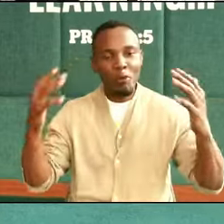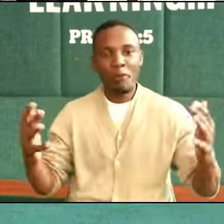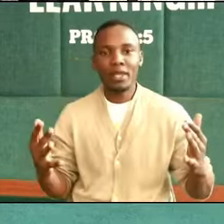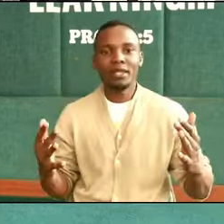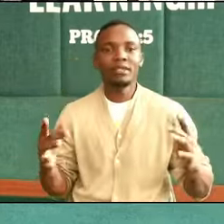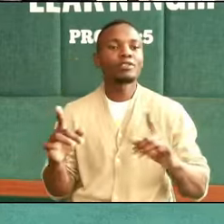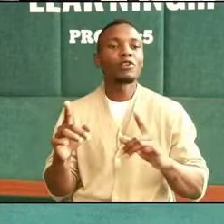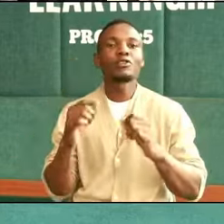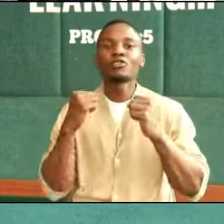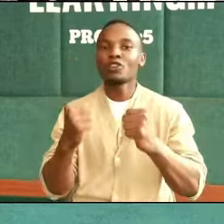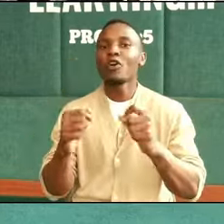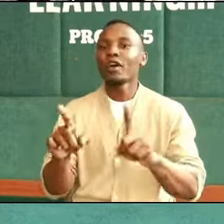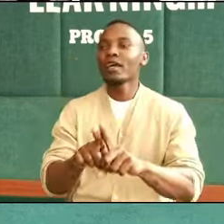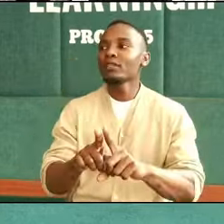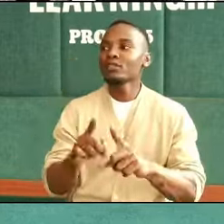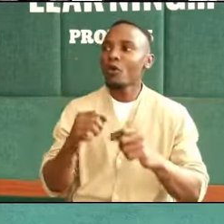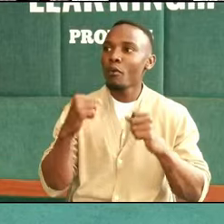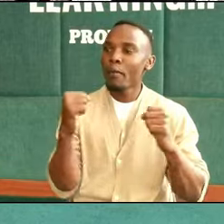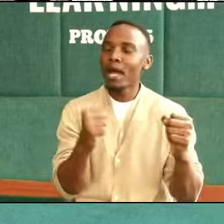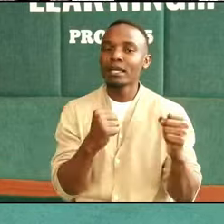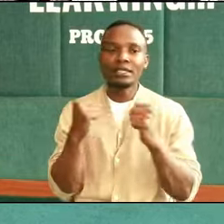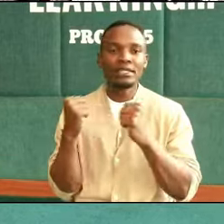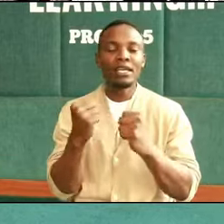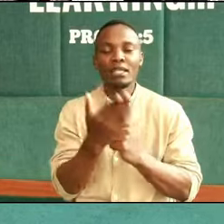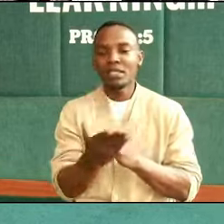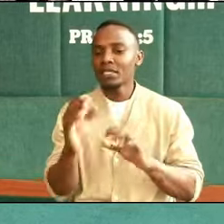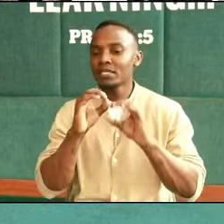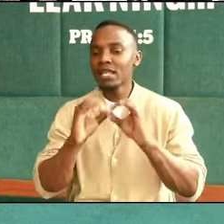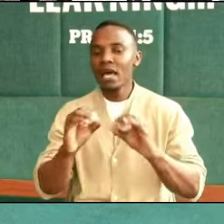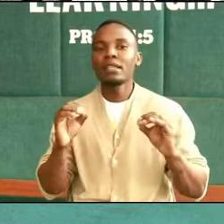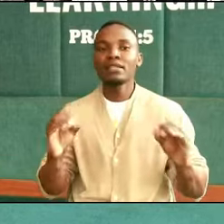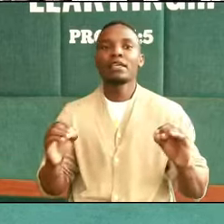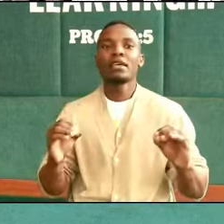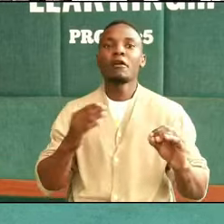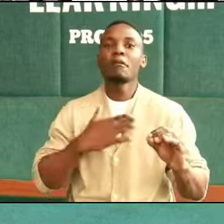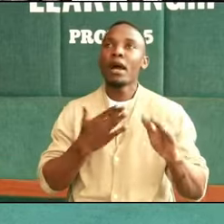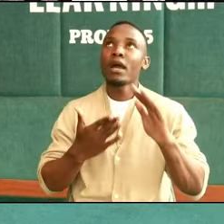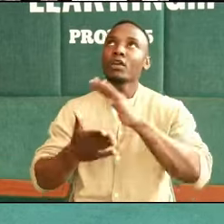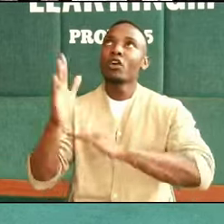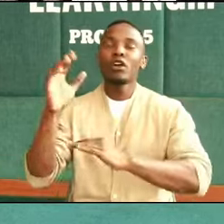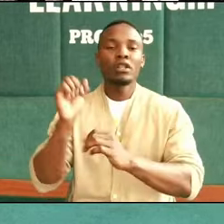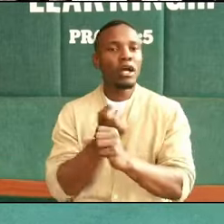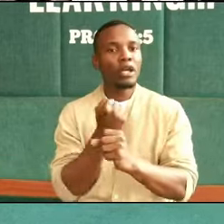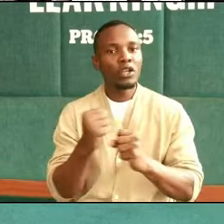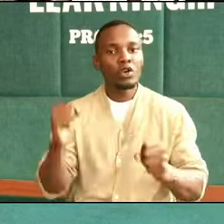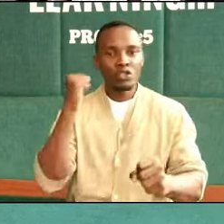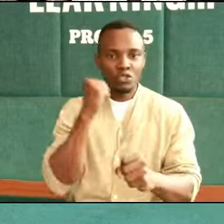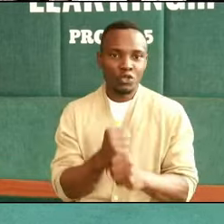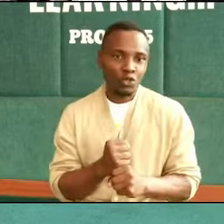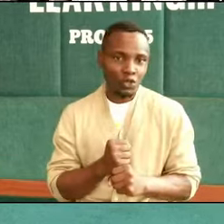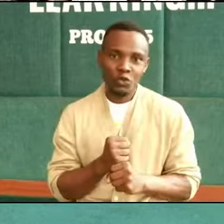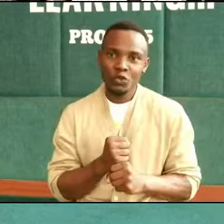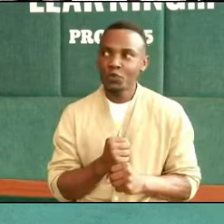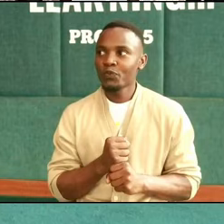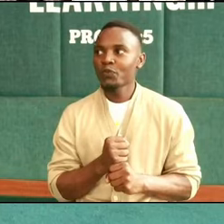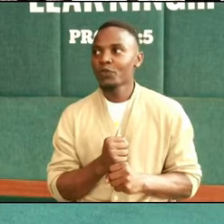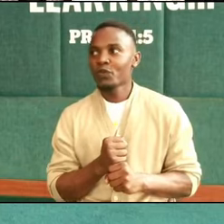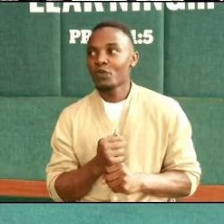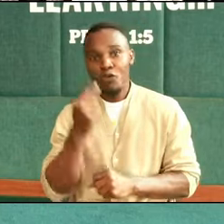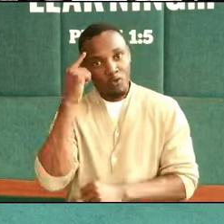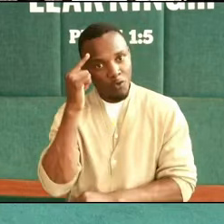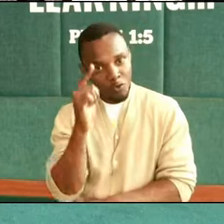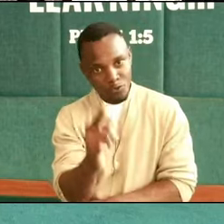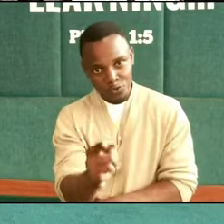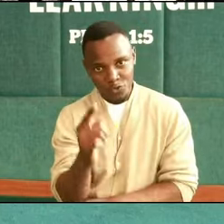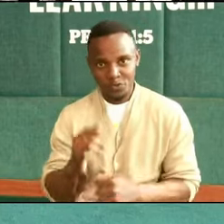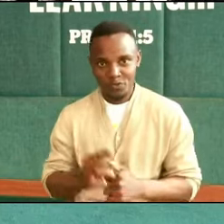big, so strong, and so mighty. There's nothing God cannot do for